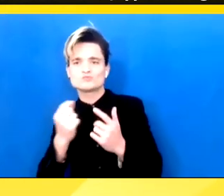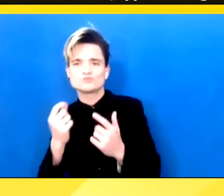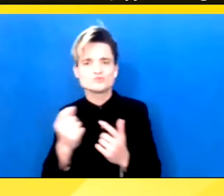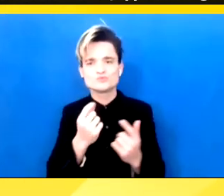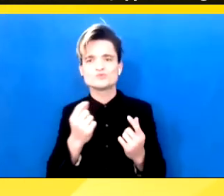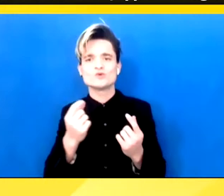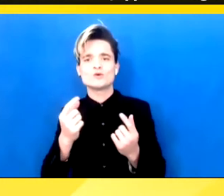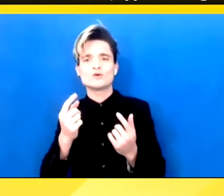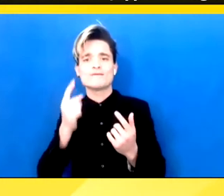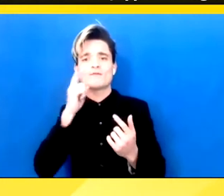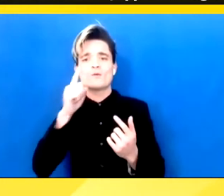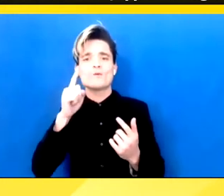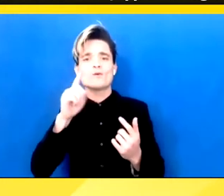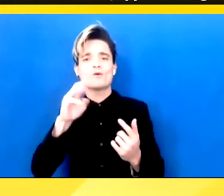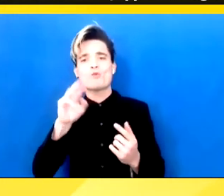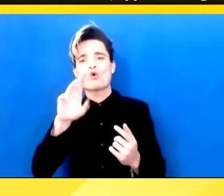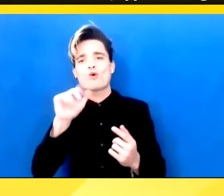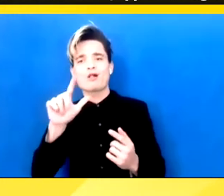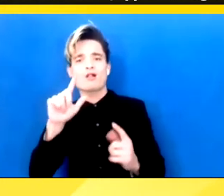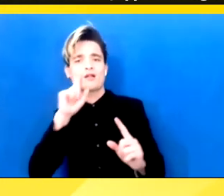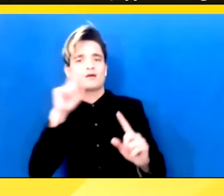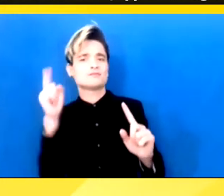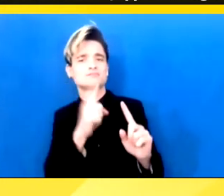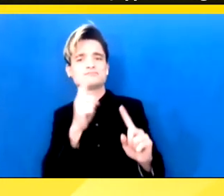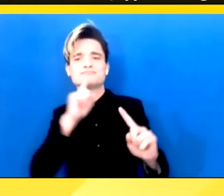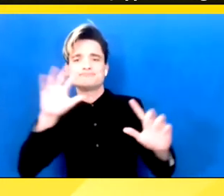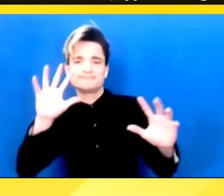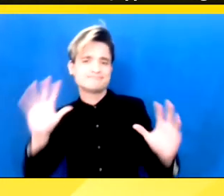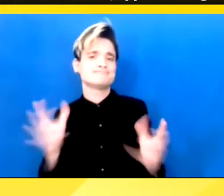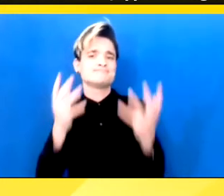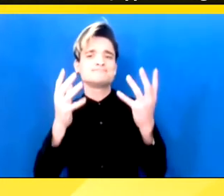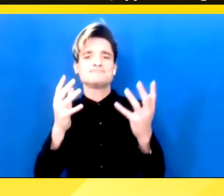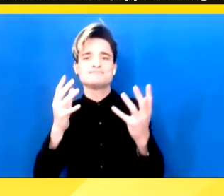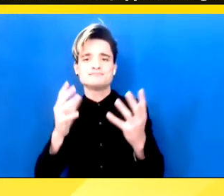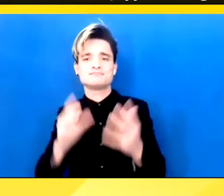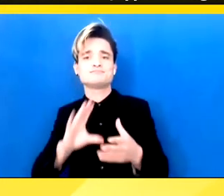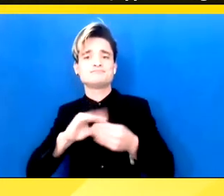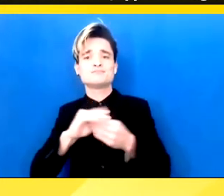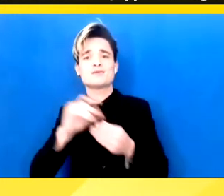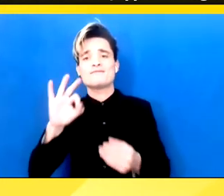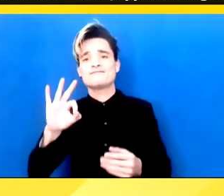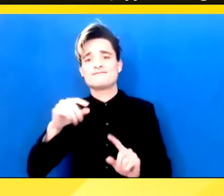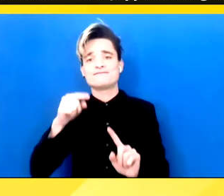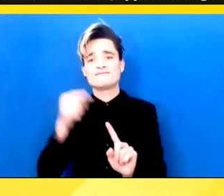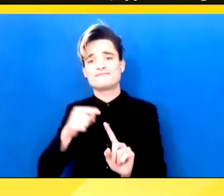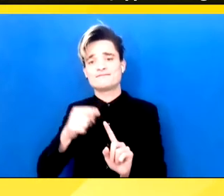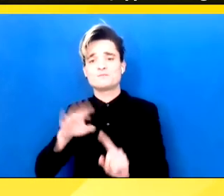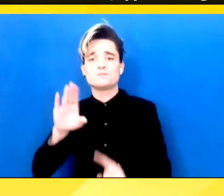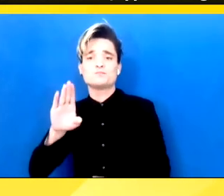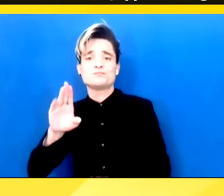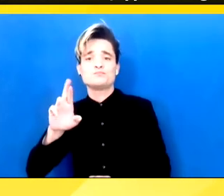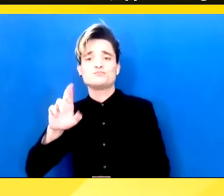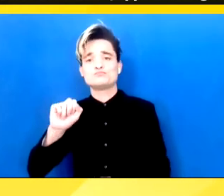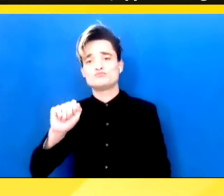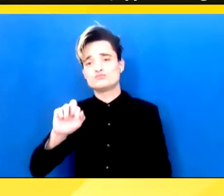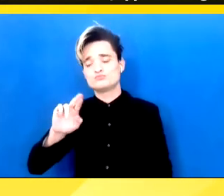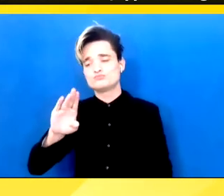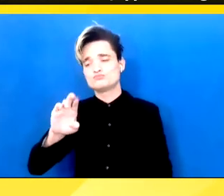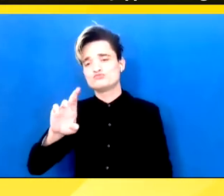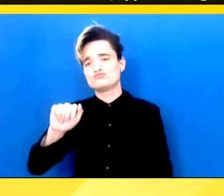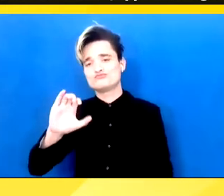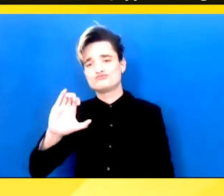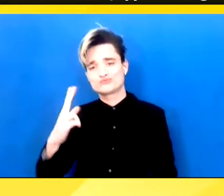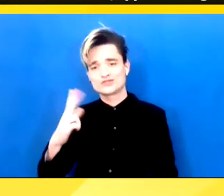of Repairs of the Breach. We will continue this afternoon to show our support and all our love